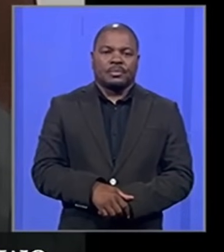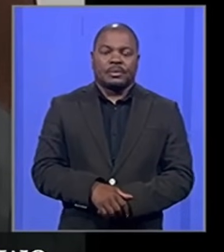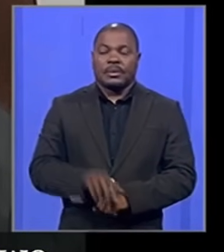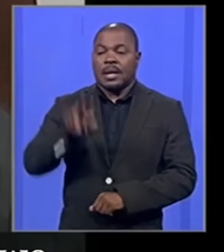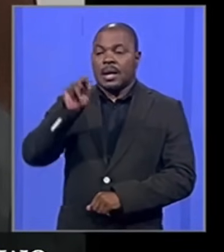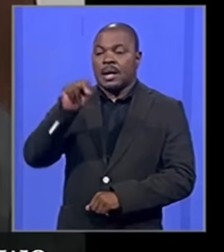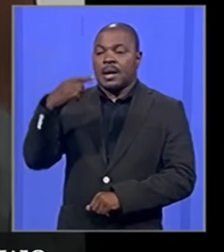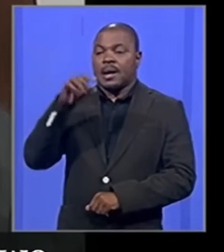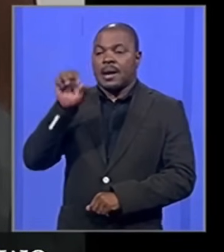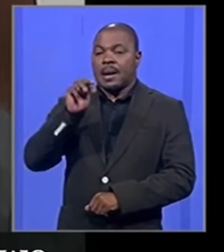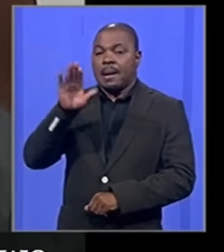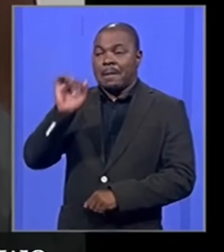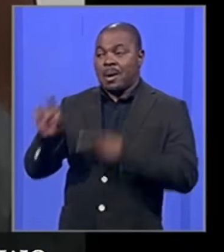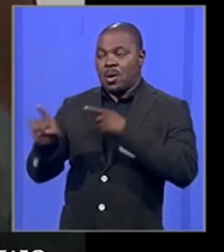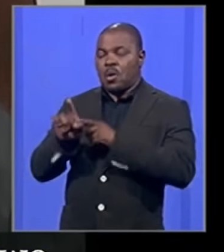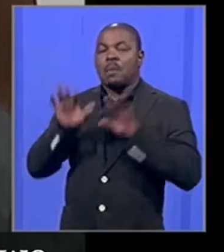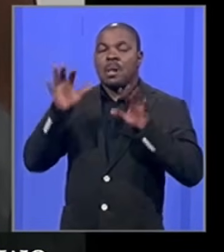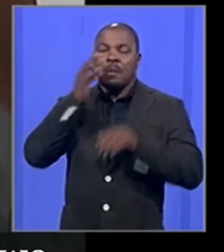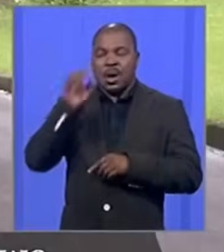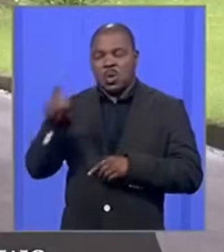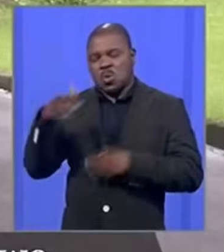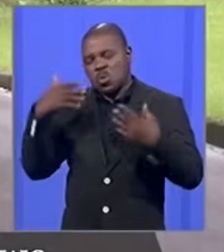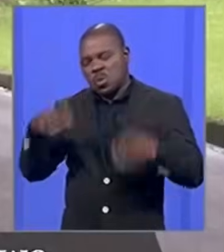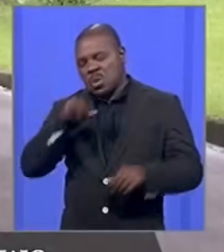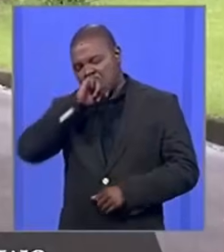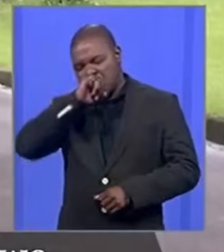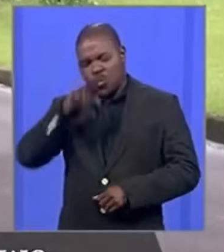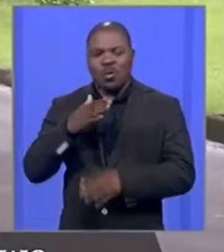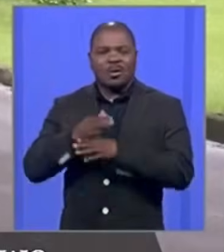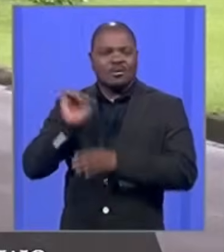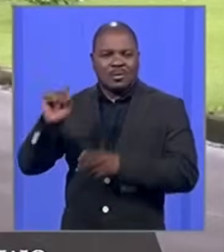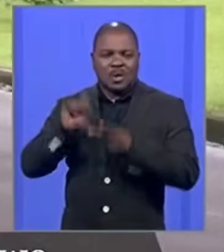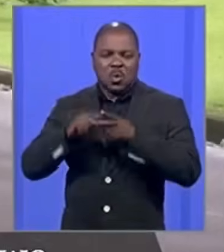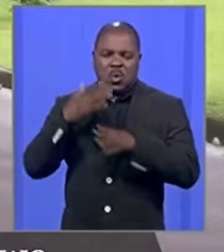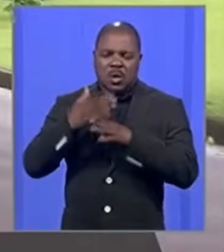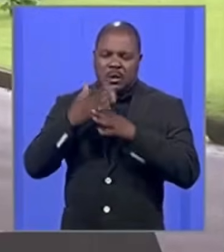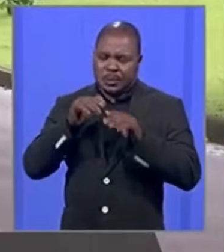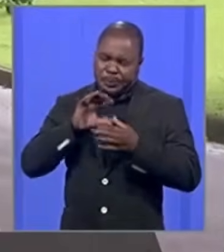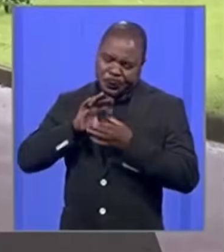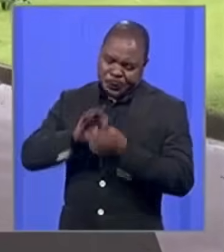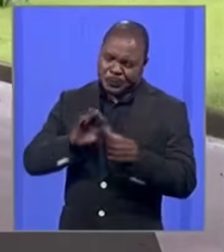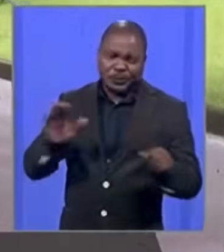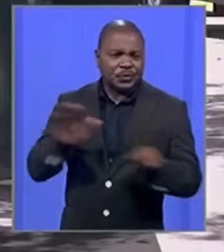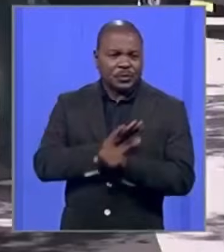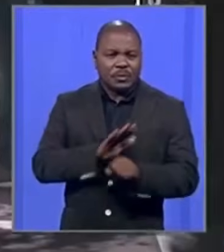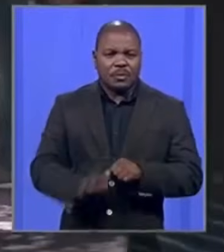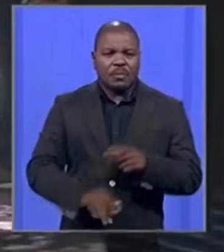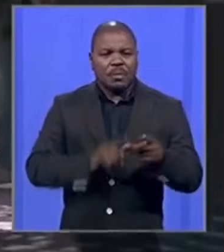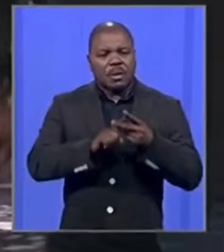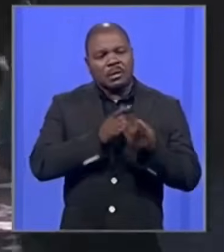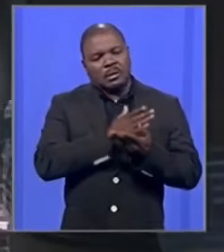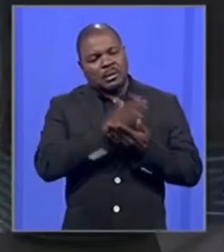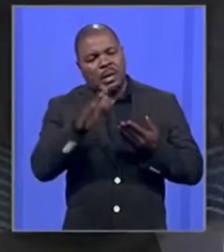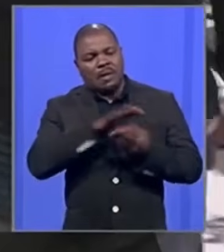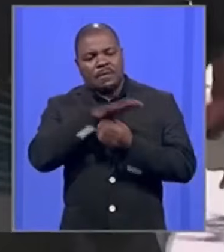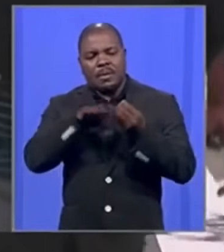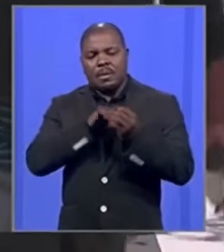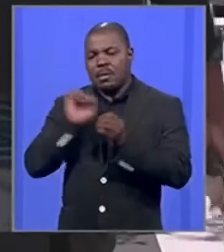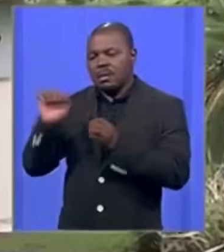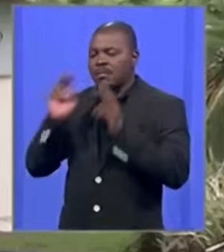Ngema o tlhalositswe jaaka mongwe yo a neng a rata tiro ya gagwe e bile a dira ka botswapelo. Gareng ga bao ba neng ba etetse lelapa e